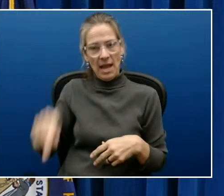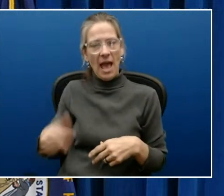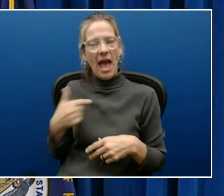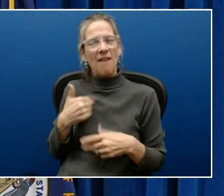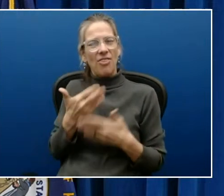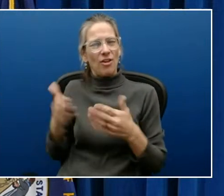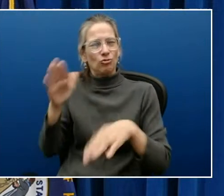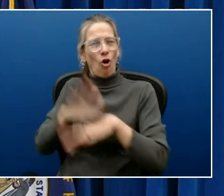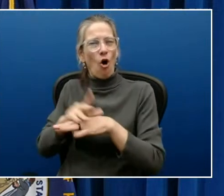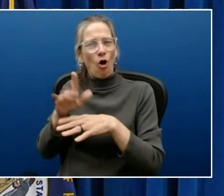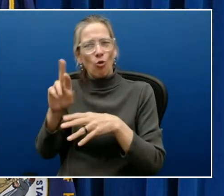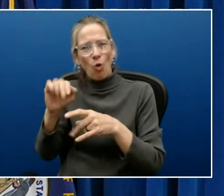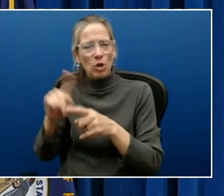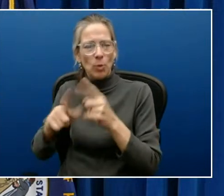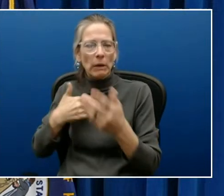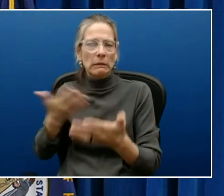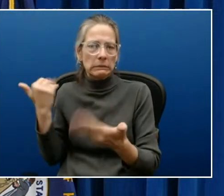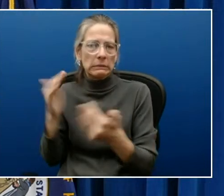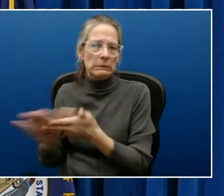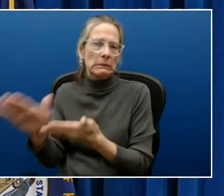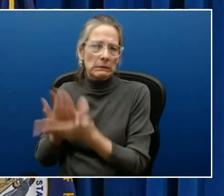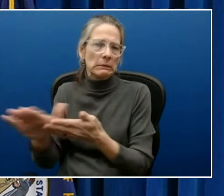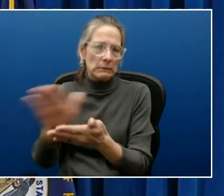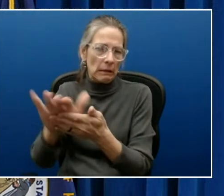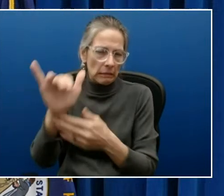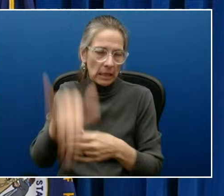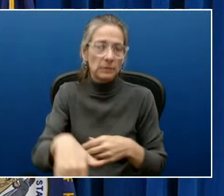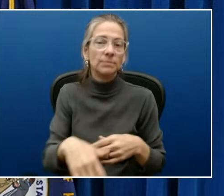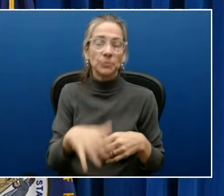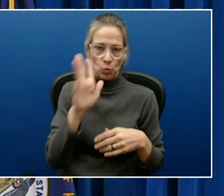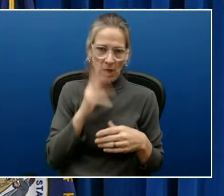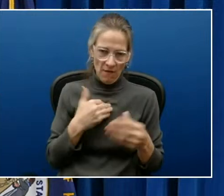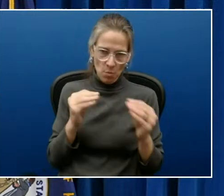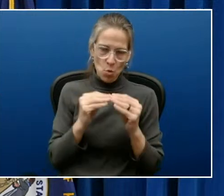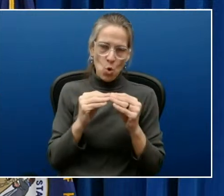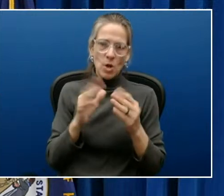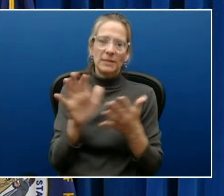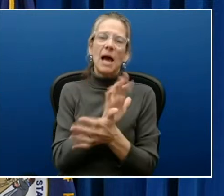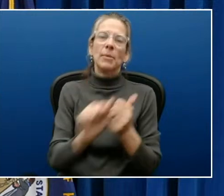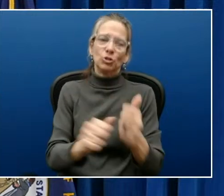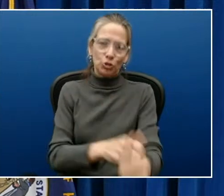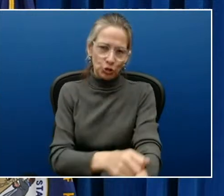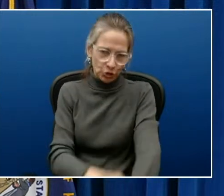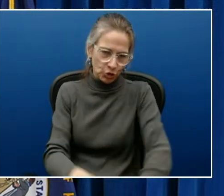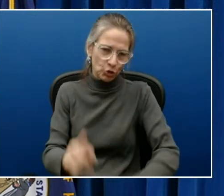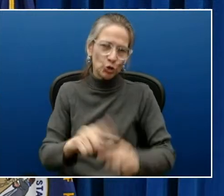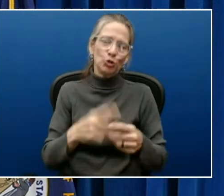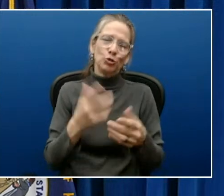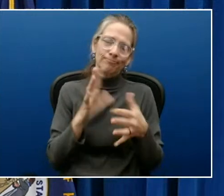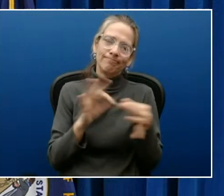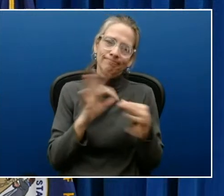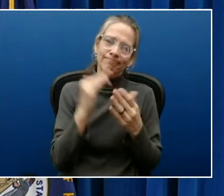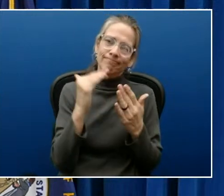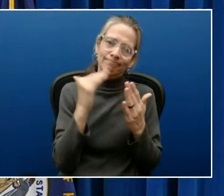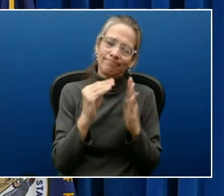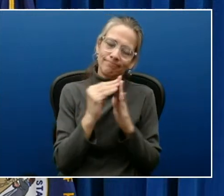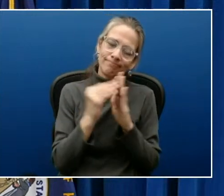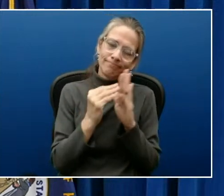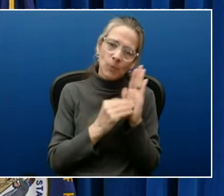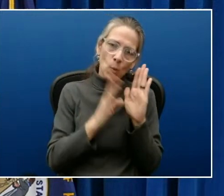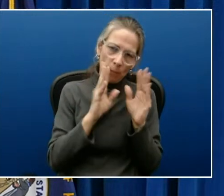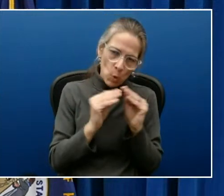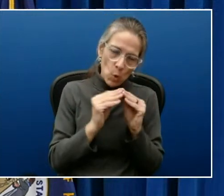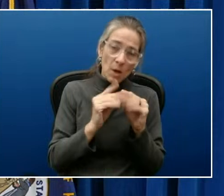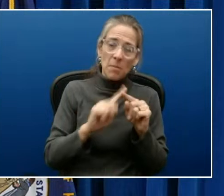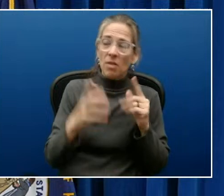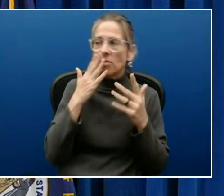working through. It looks like there'll be more damage to uncover, but thank you to those that have been working nonstop since this